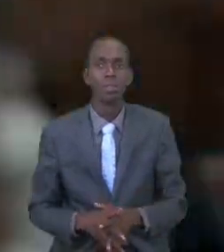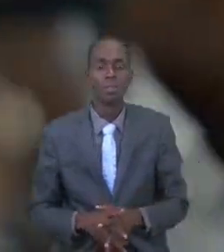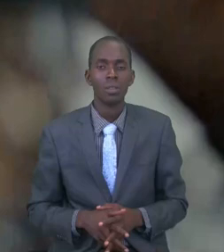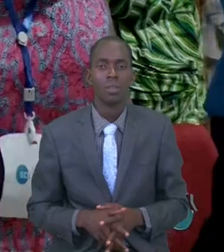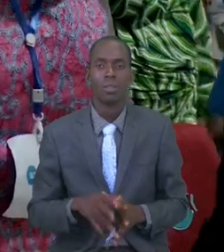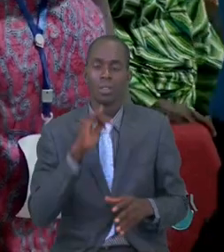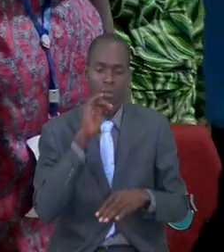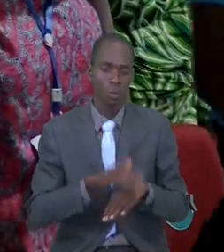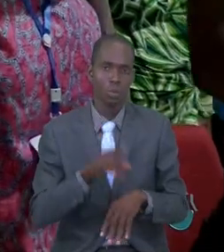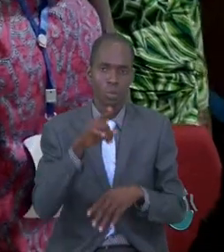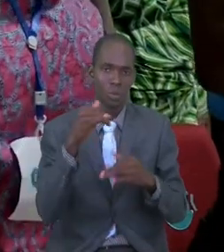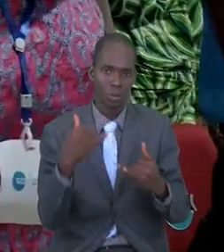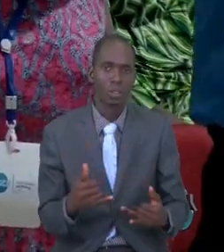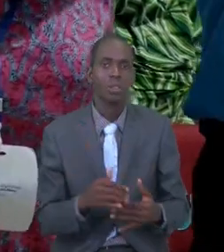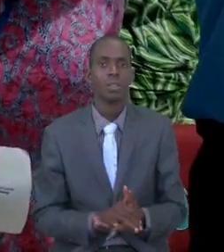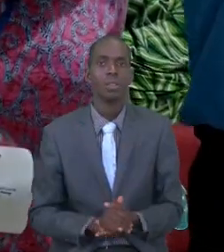Upon you.